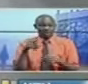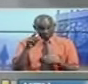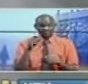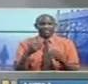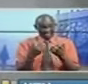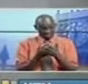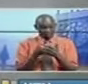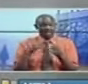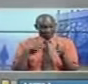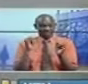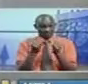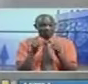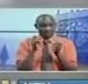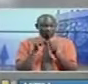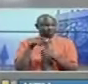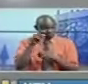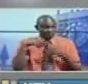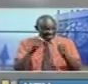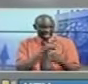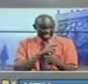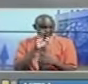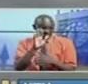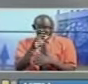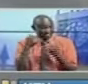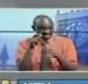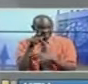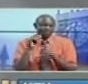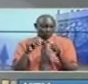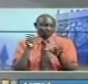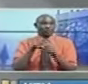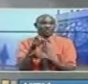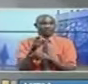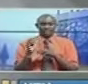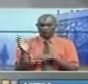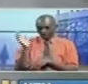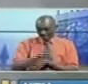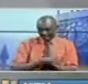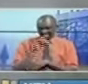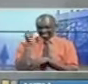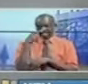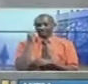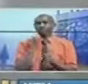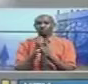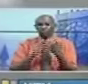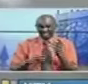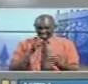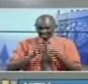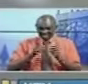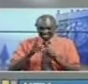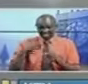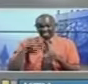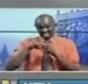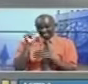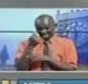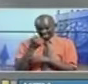sport is here, and you can try your luck in the American football. And now back to what Kenyans are born to do, athletics. And